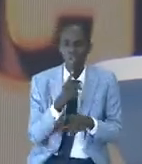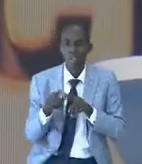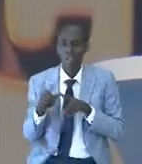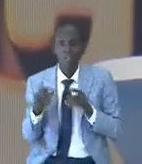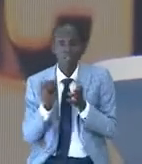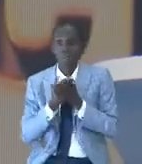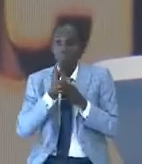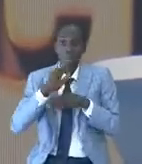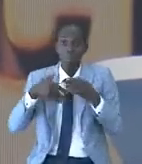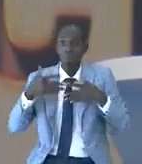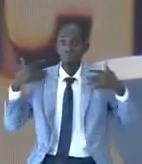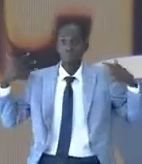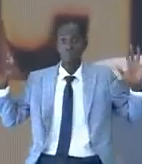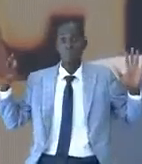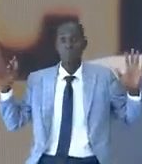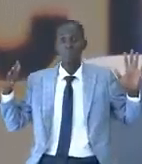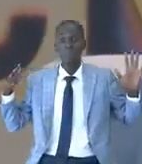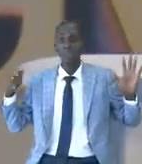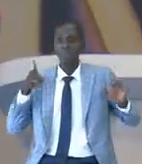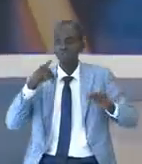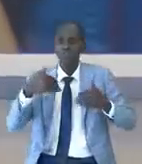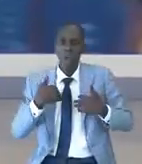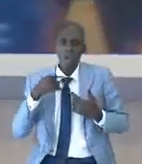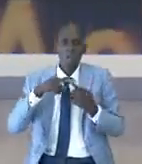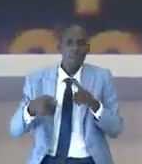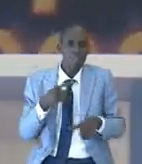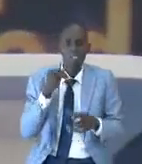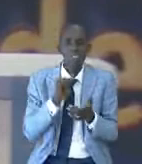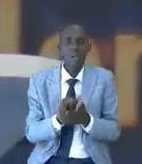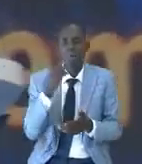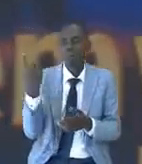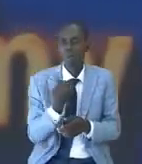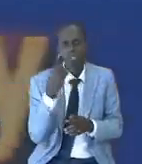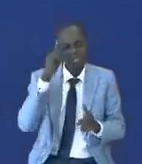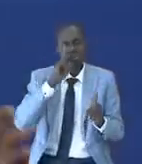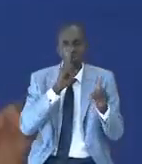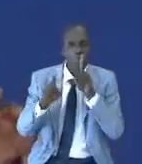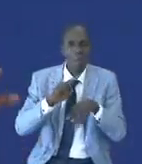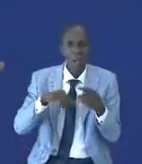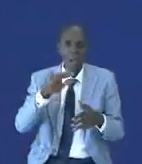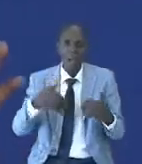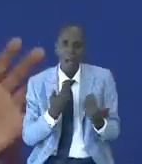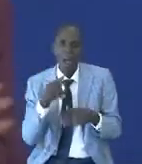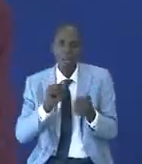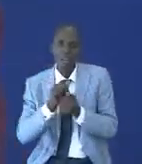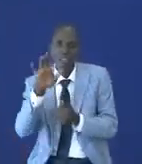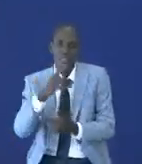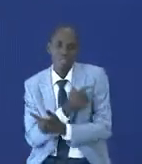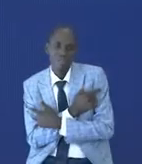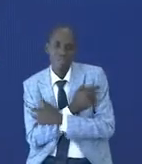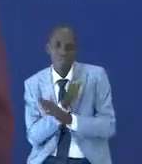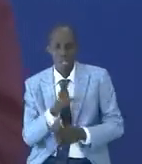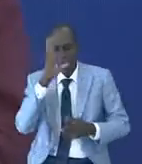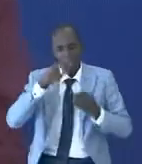satisfaction, all that is there. They can only think of boyfriend, girlfriend. And once that little circle